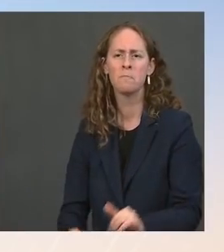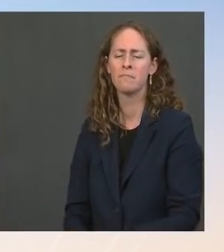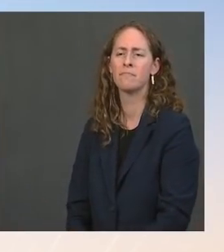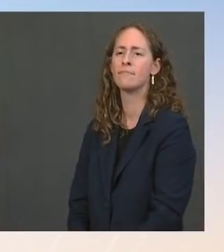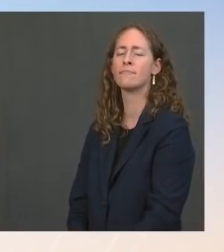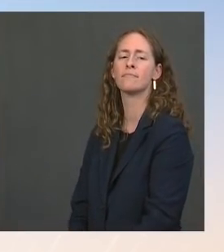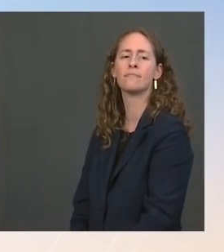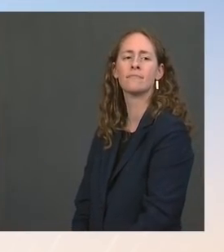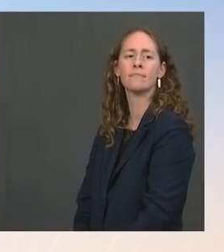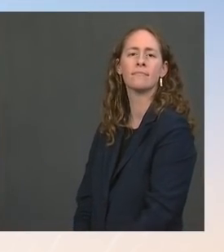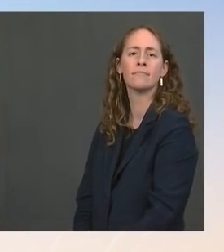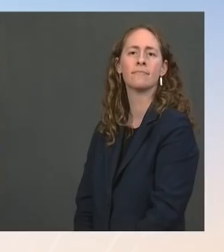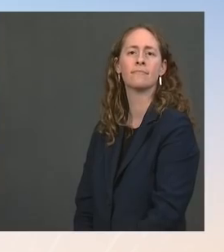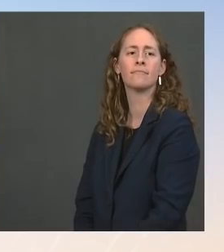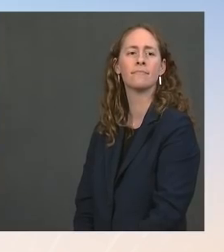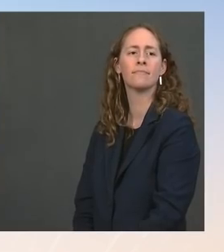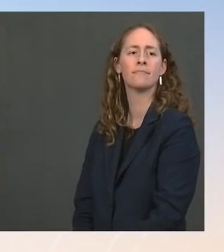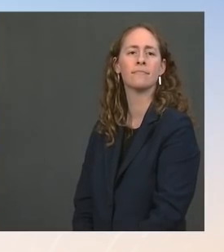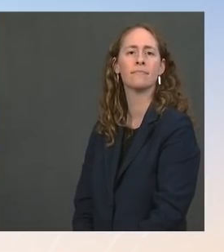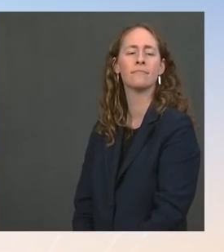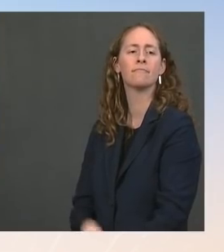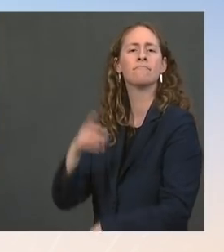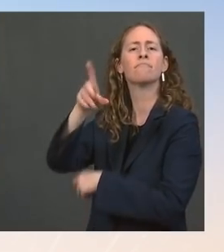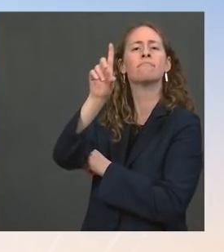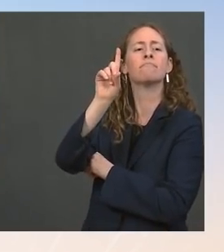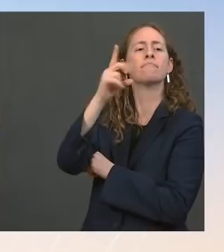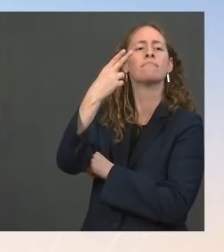clarify, yesterday DHS said that they will not be sending